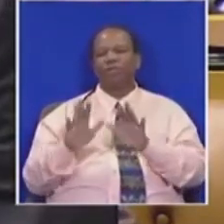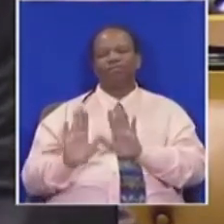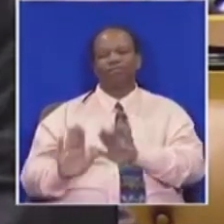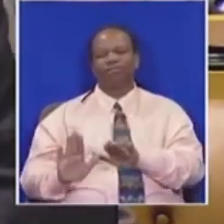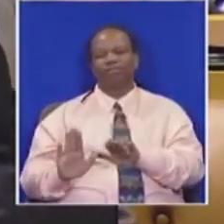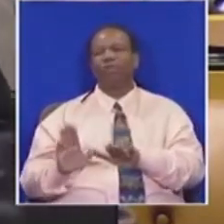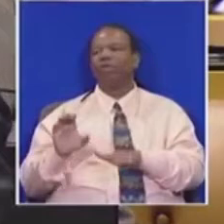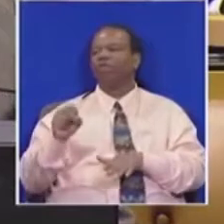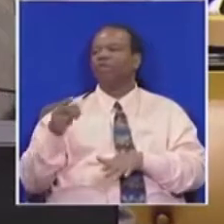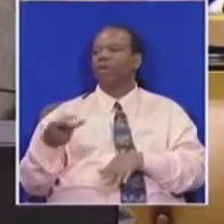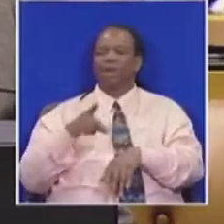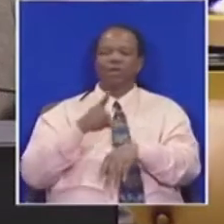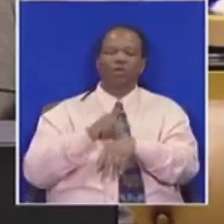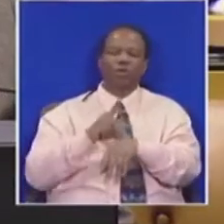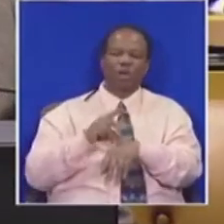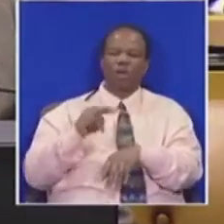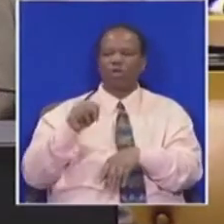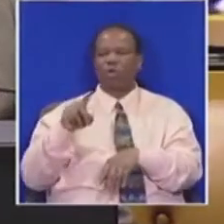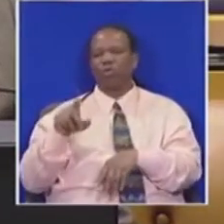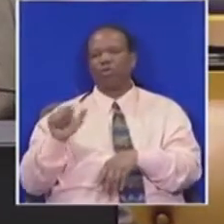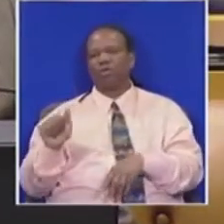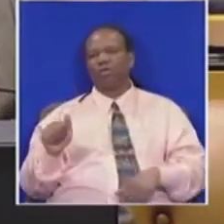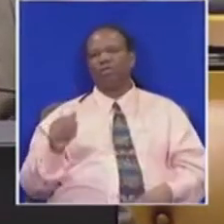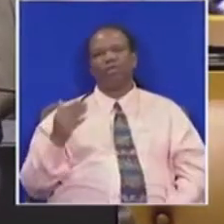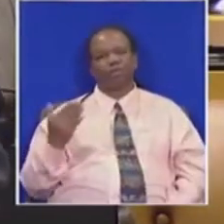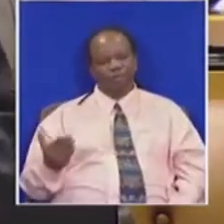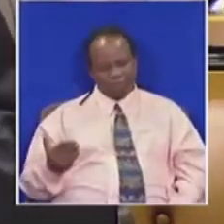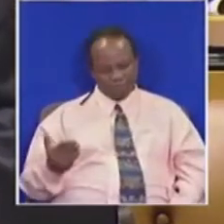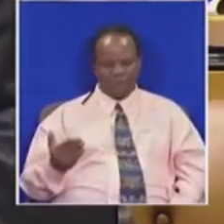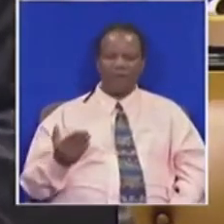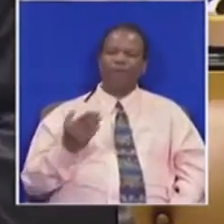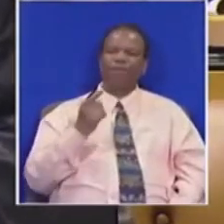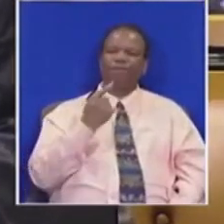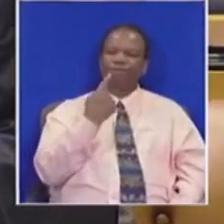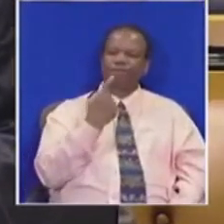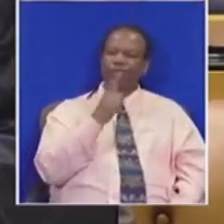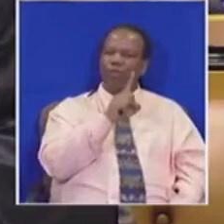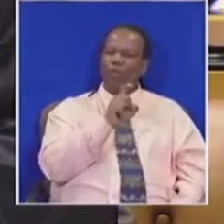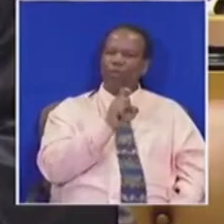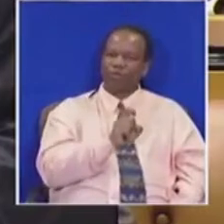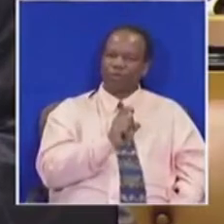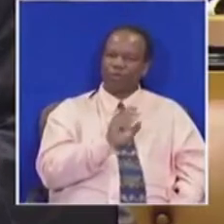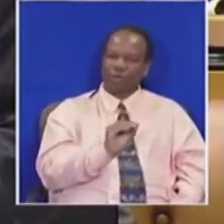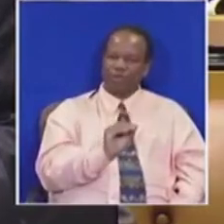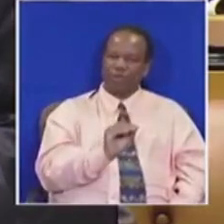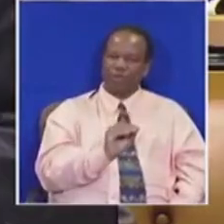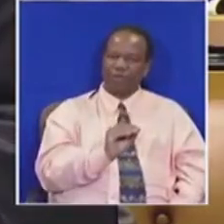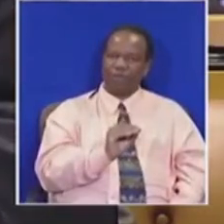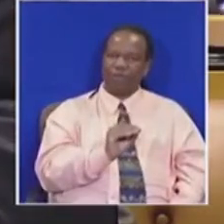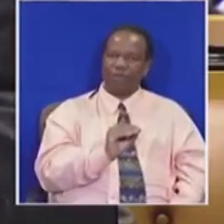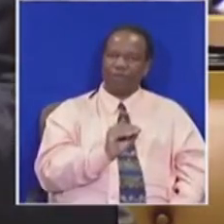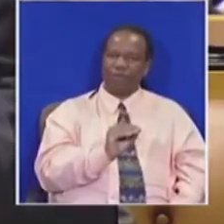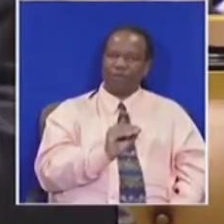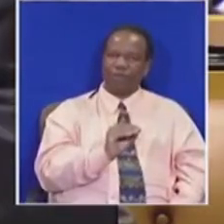Honorable Shivambu and Dr. Ndlozi as well. In relation to the first question that Honorable Shivambu